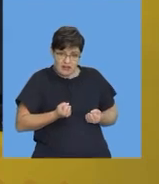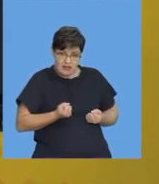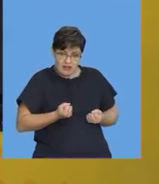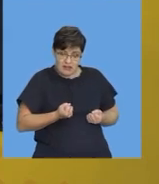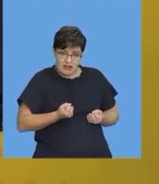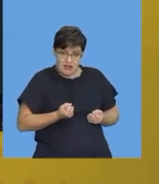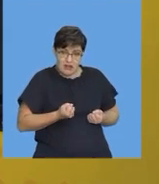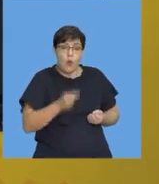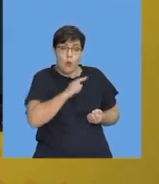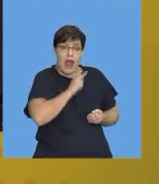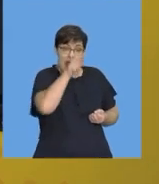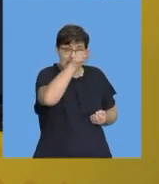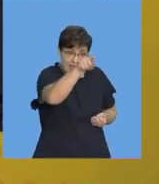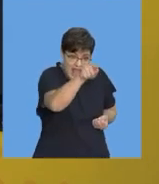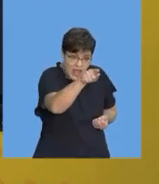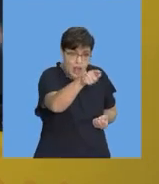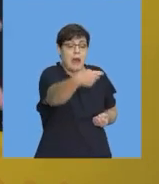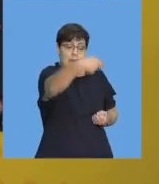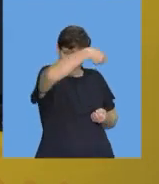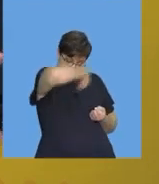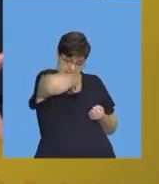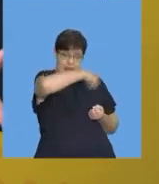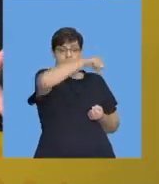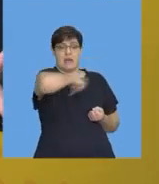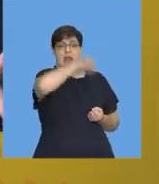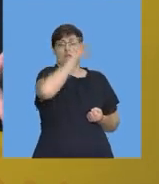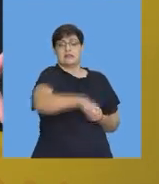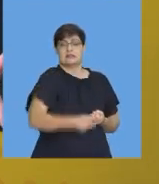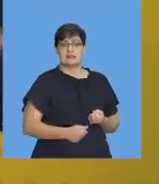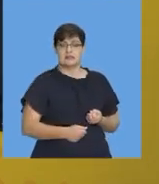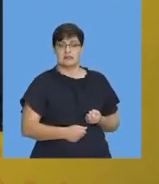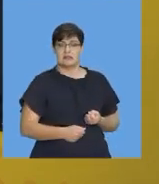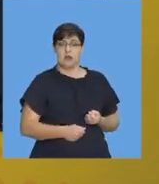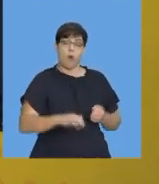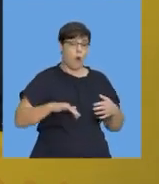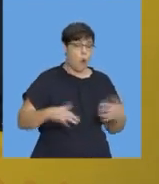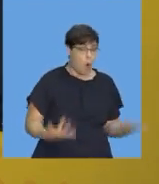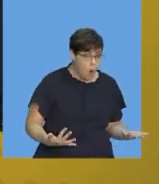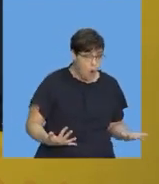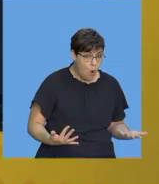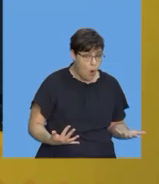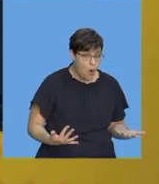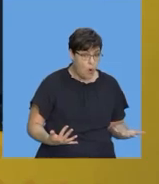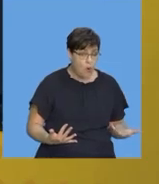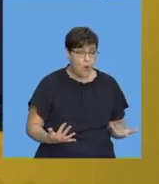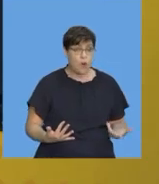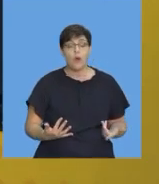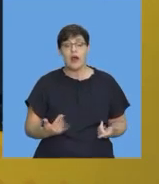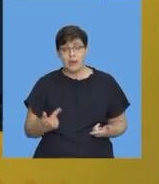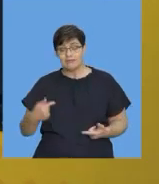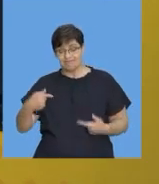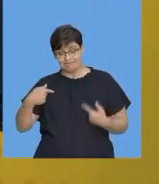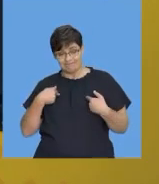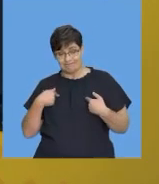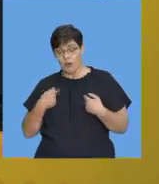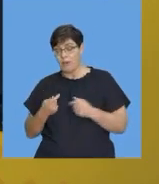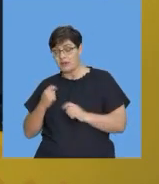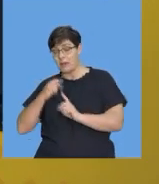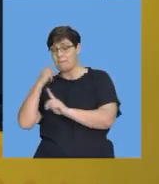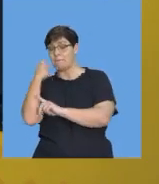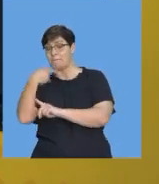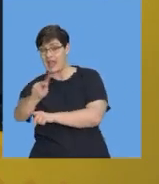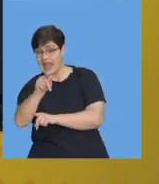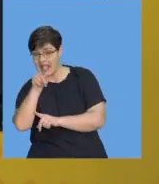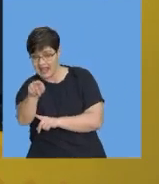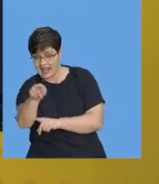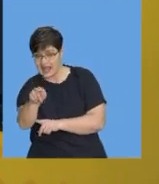debtor. SARS owes us. We've overpaid the amount. Or if it ends off with a credit balance, then it